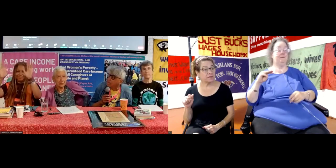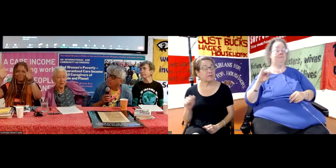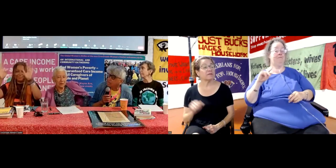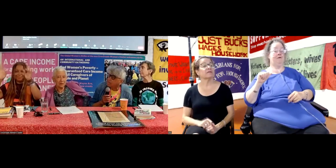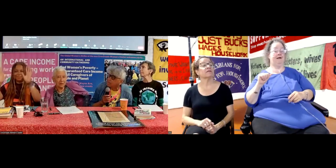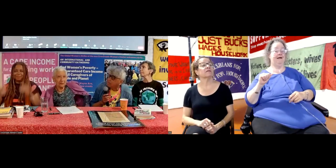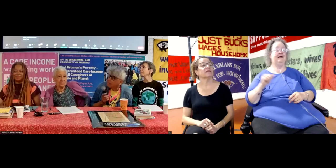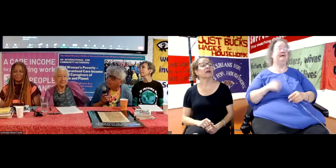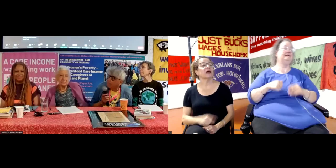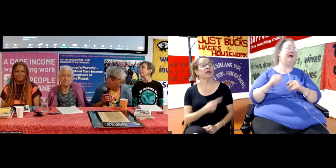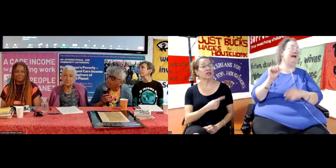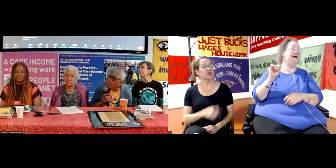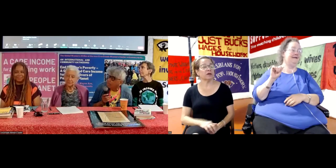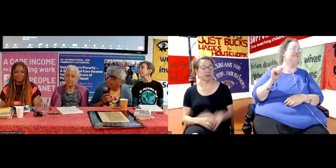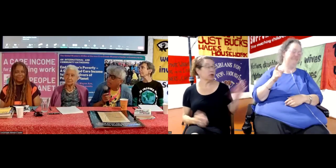Maria